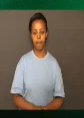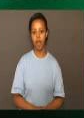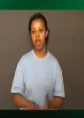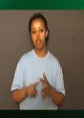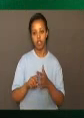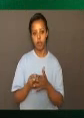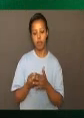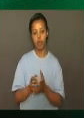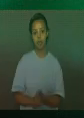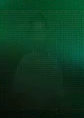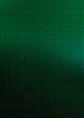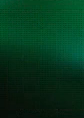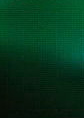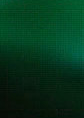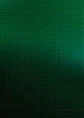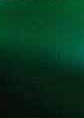Begin.